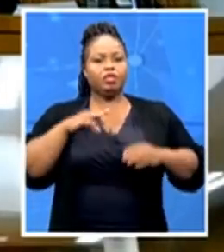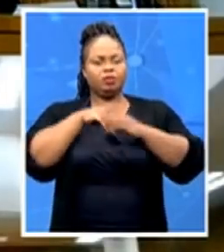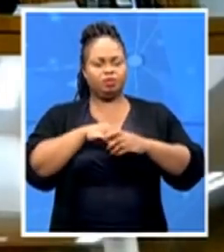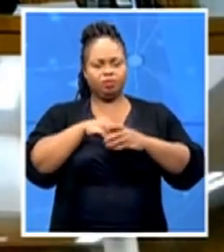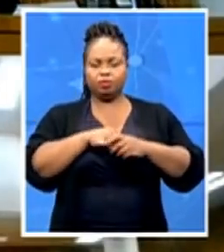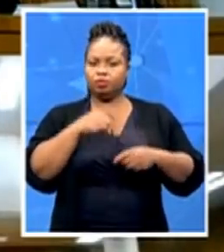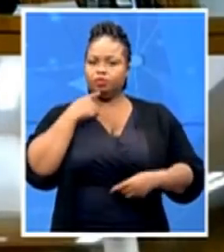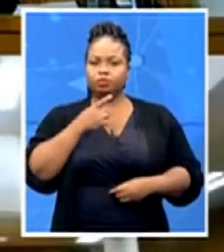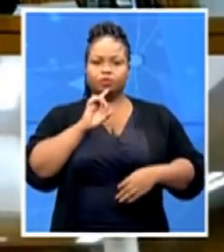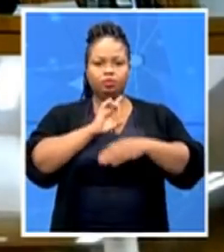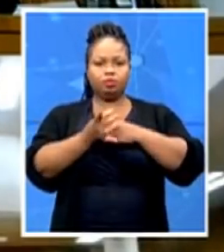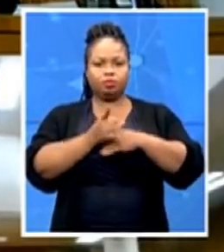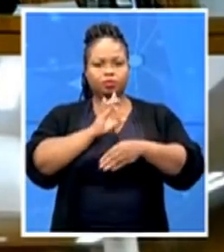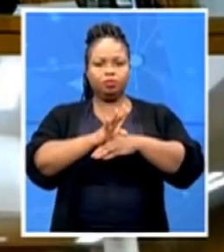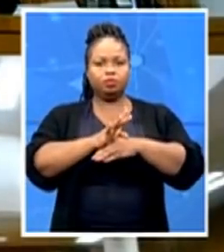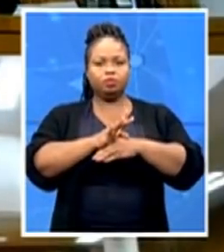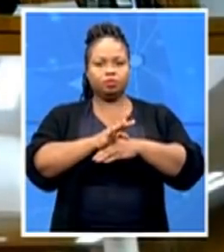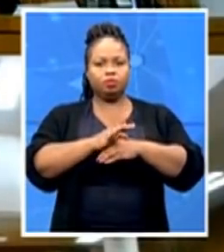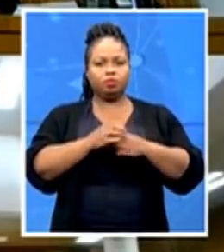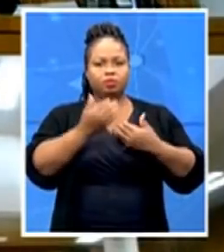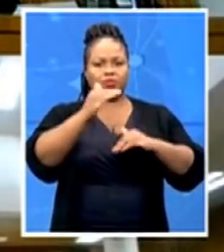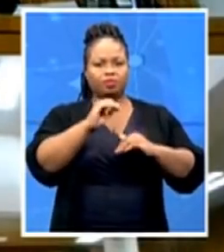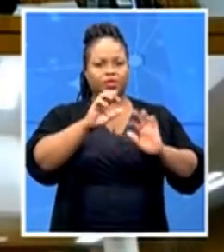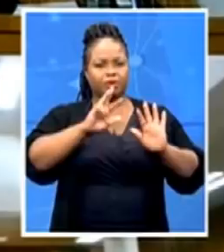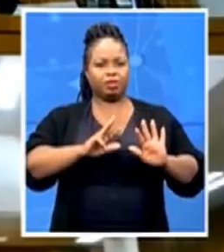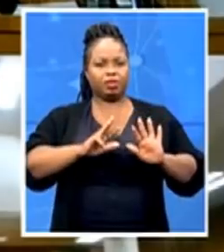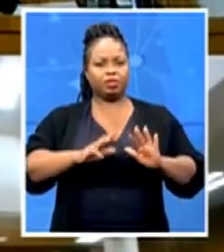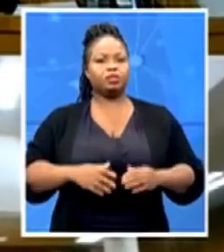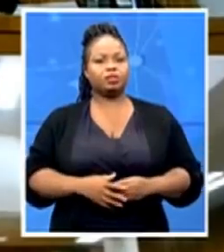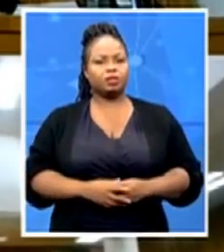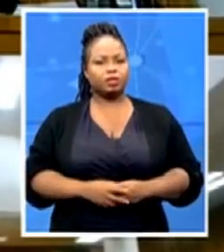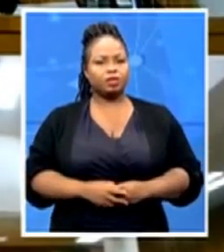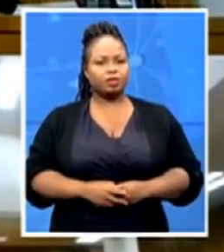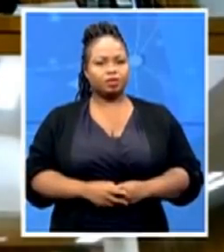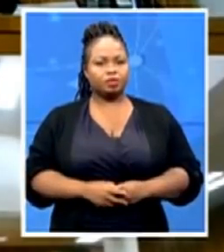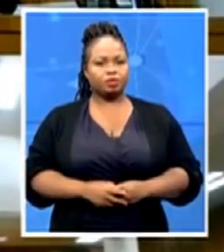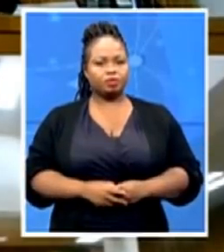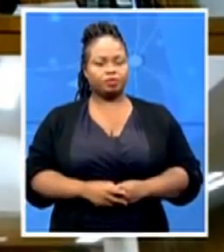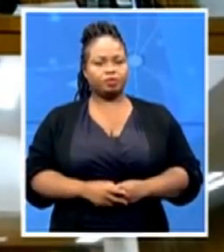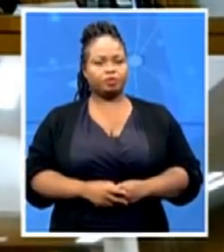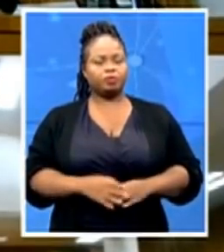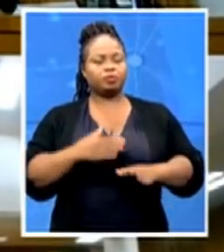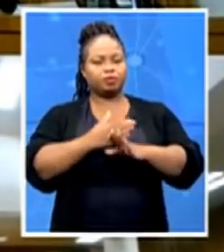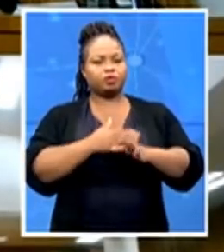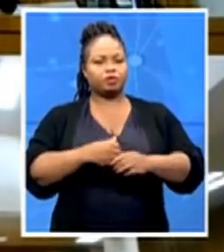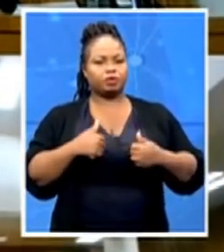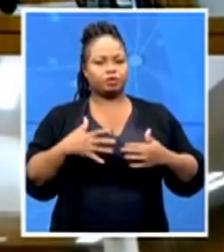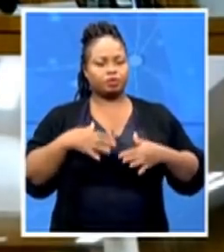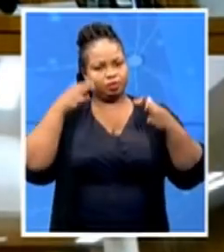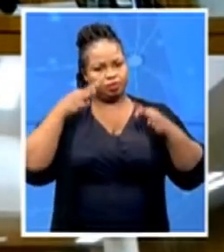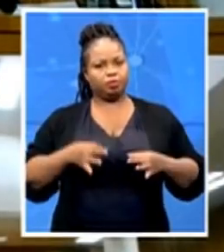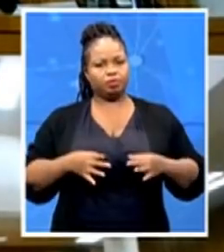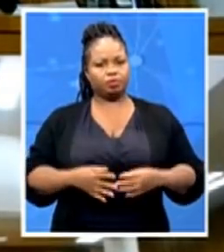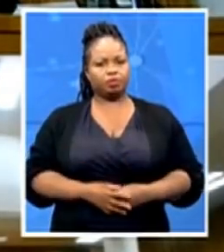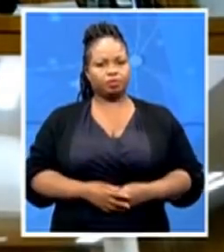office bearers, and specifically Advocate Mkhwebane, before making the rules. Two reasons are given. The